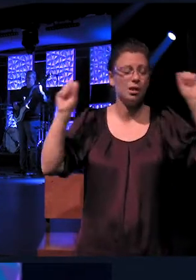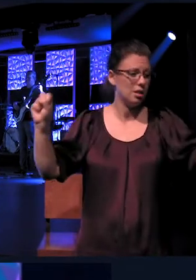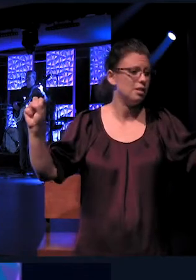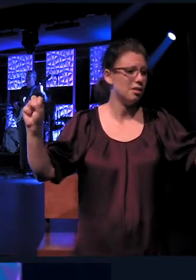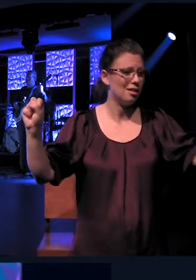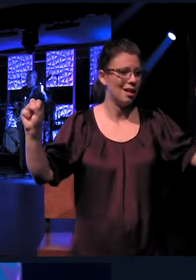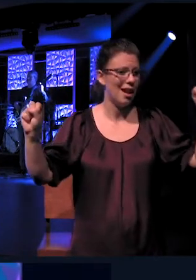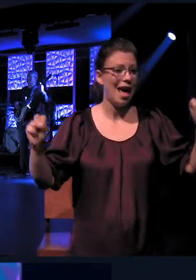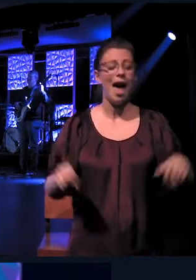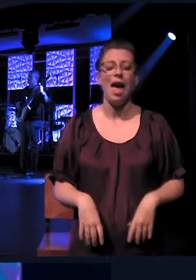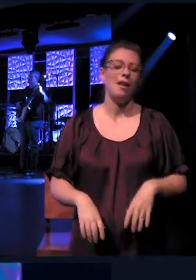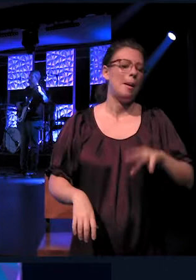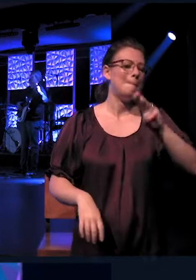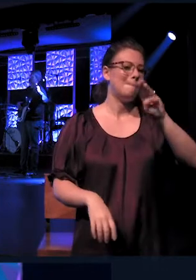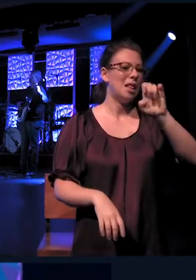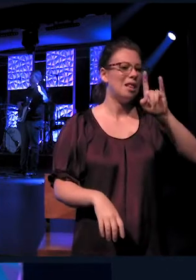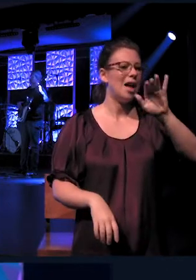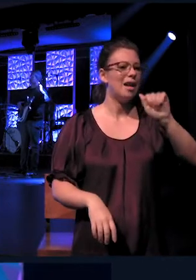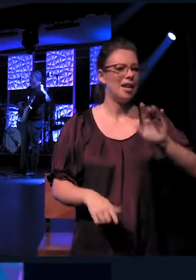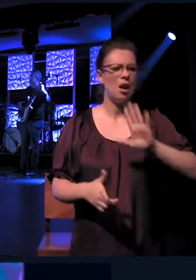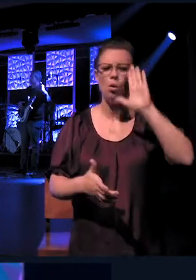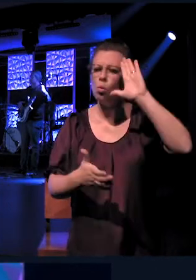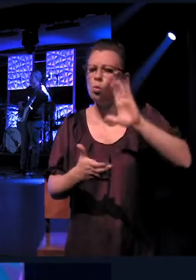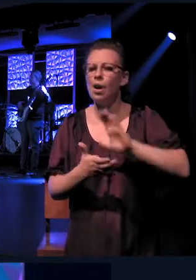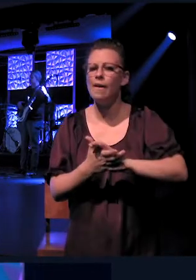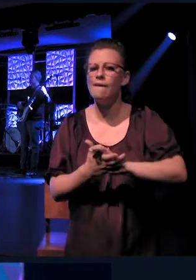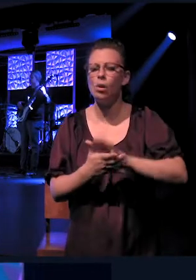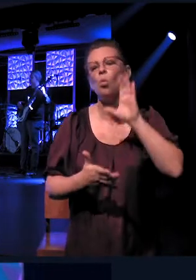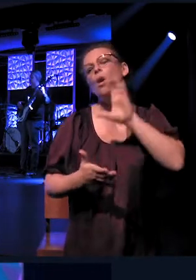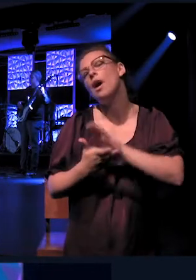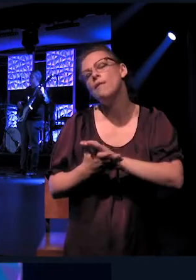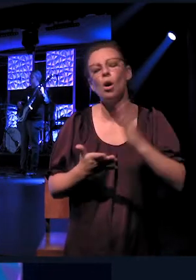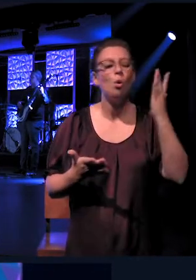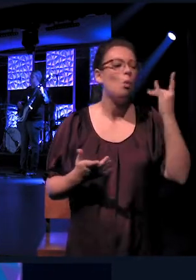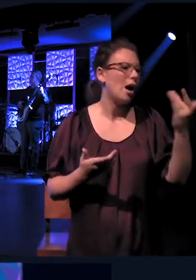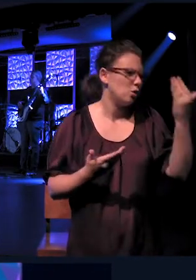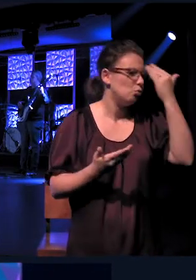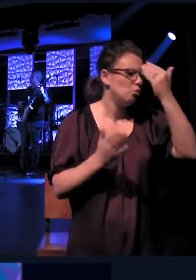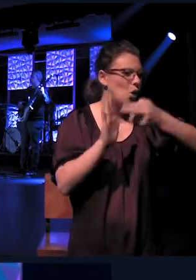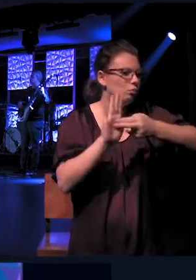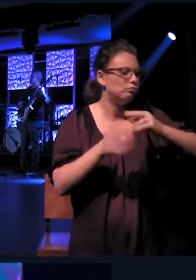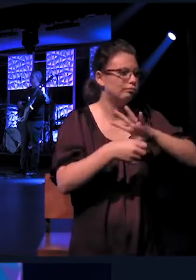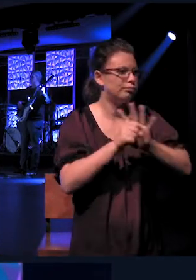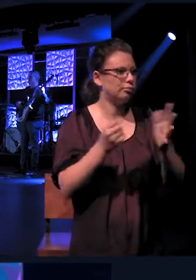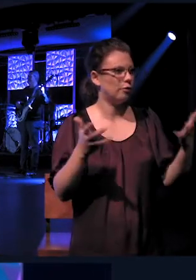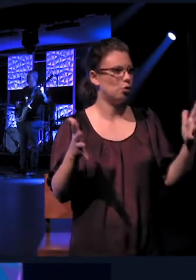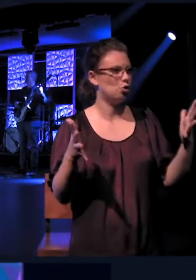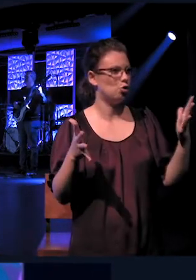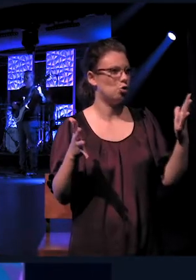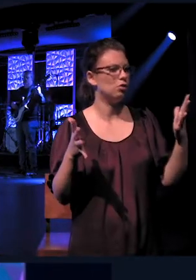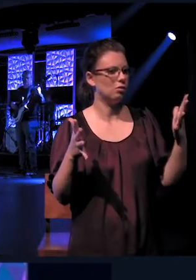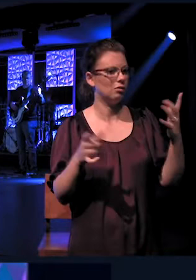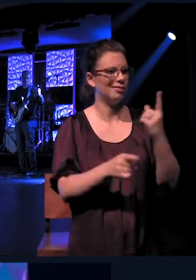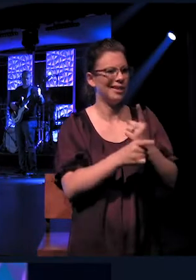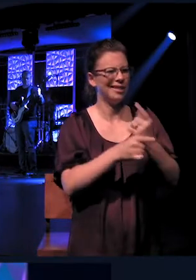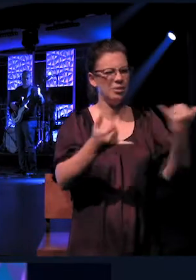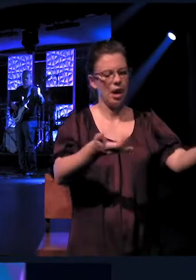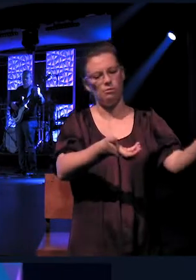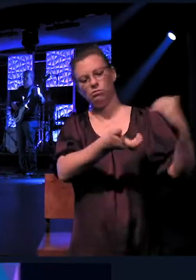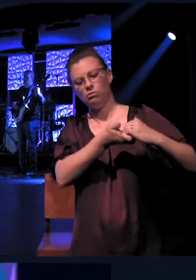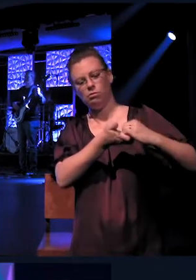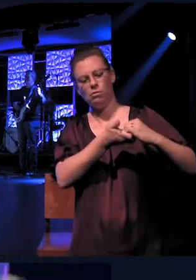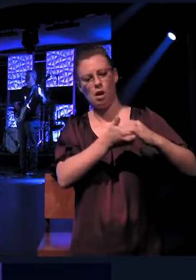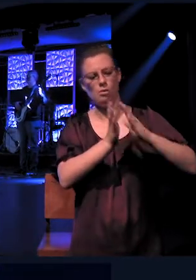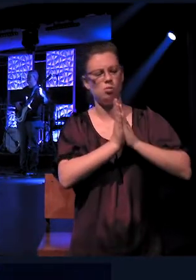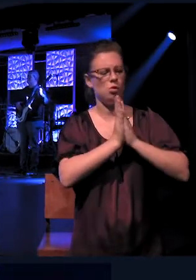wife, Melania, President Trump. As you know, they both were diagnosed with coronavirus. And so let's join together and pray. As